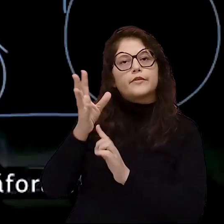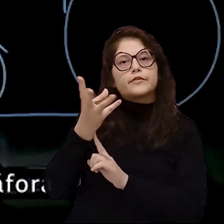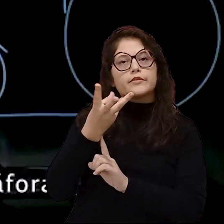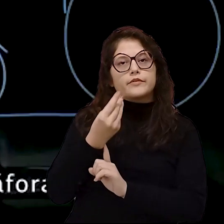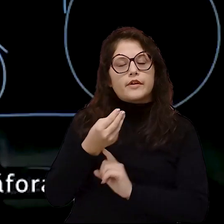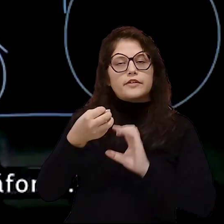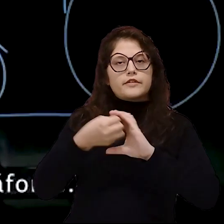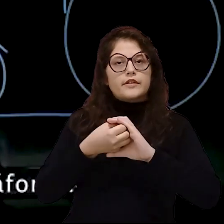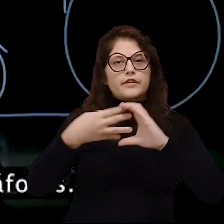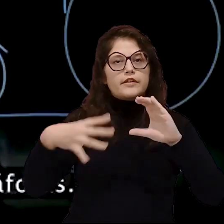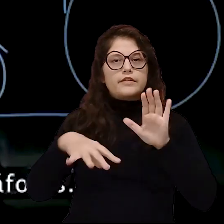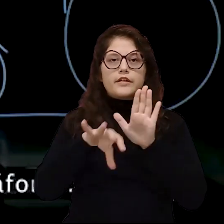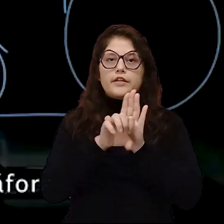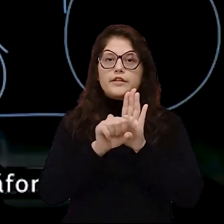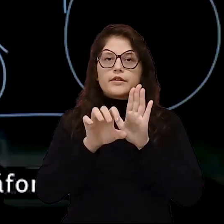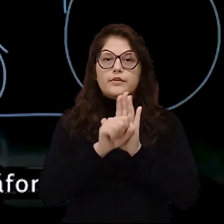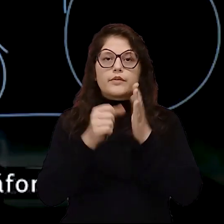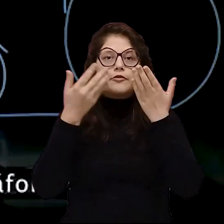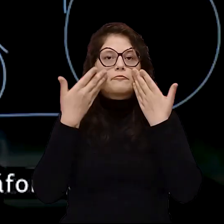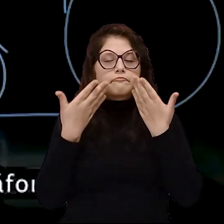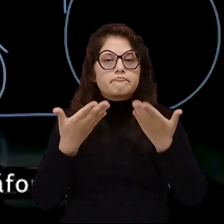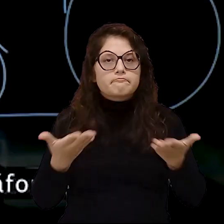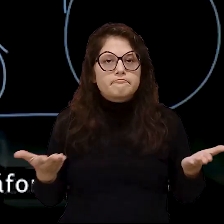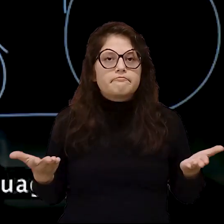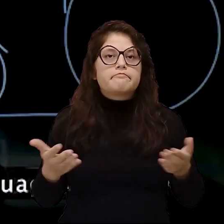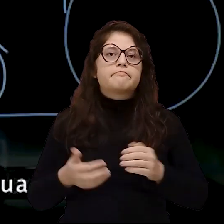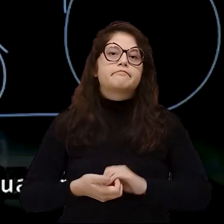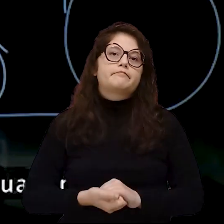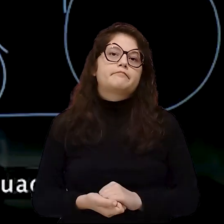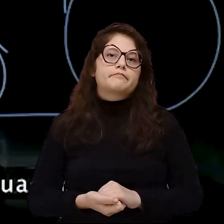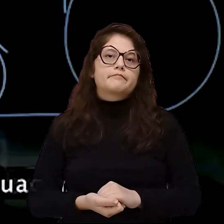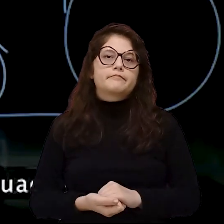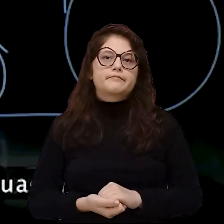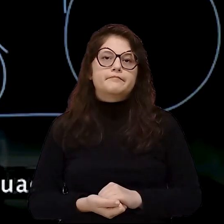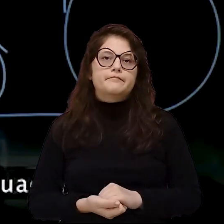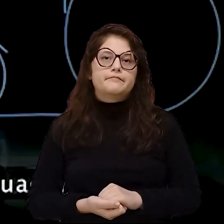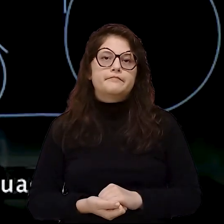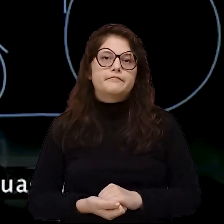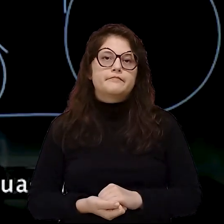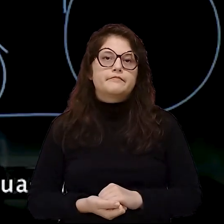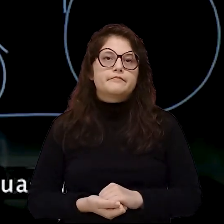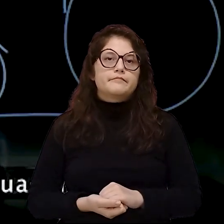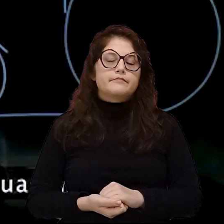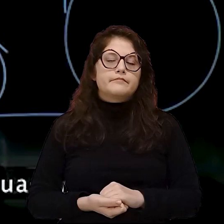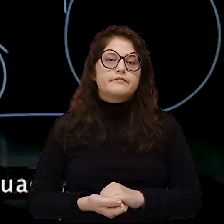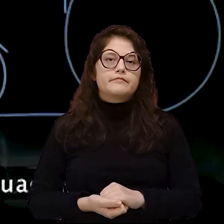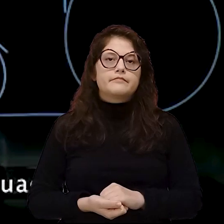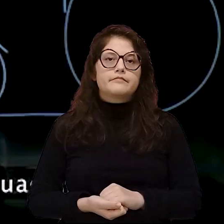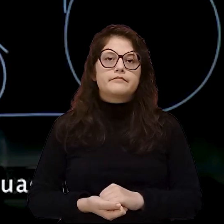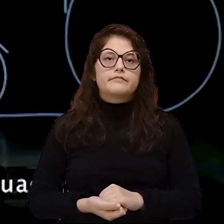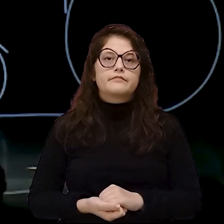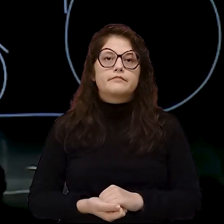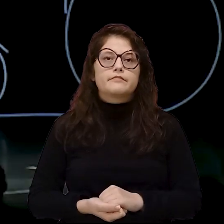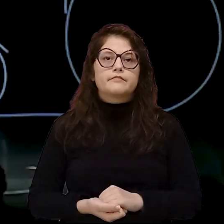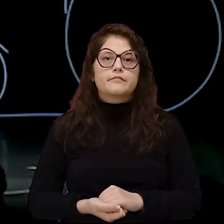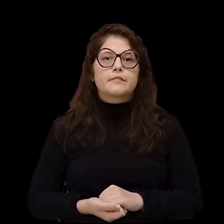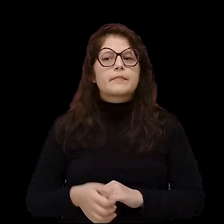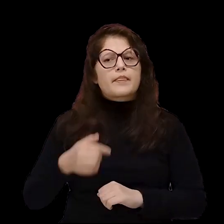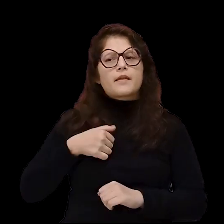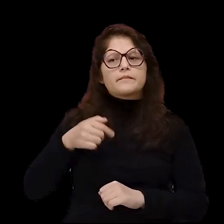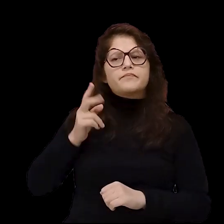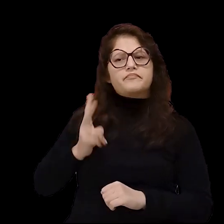We know depression through metaphors. Emily Dickinson was able to convey it in language,